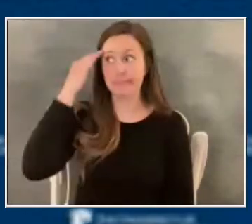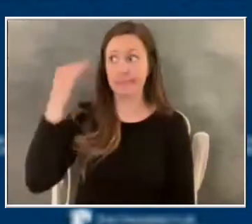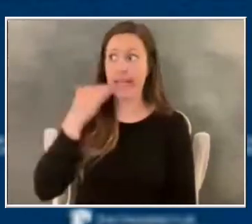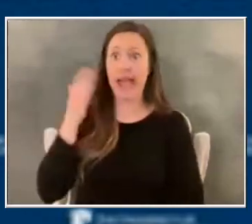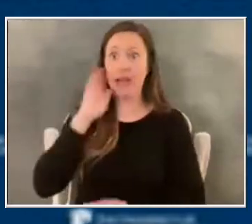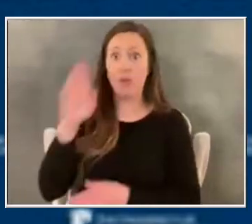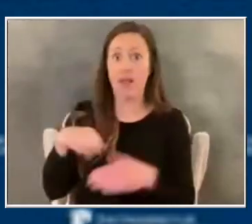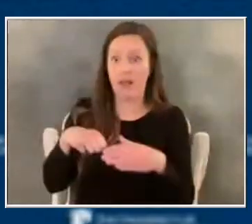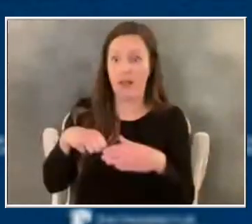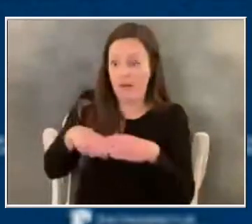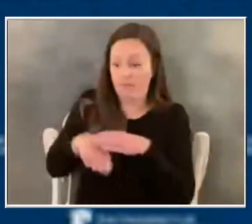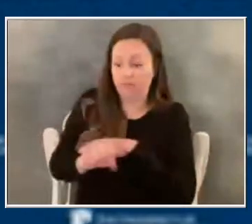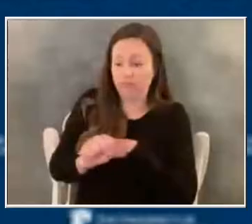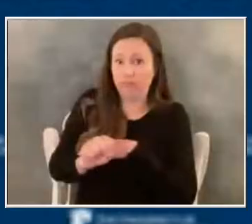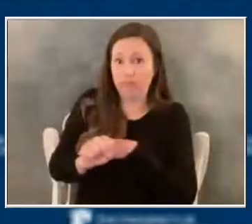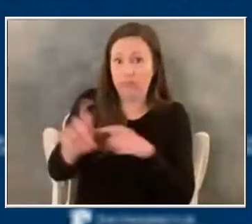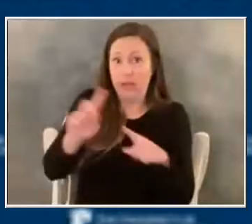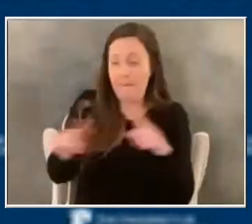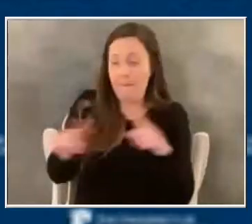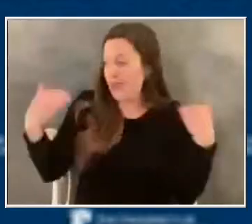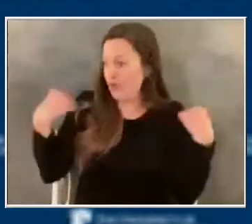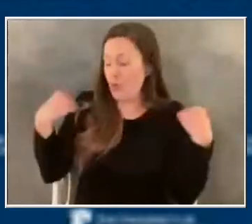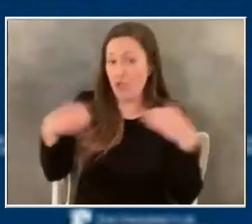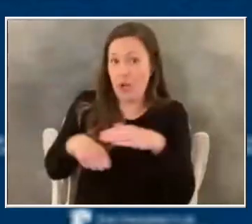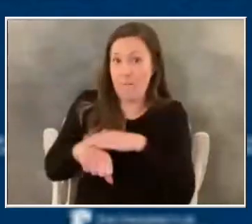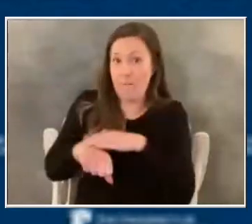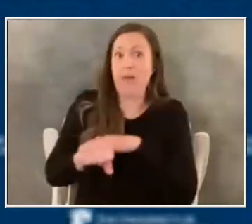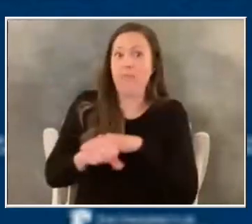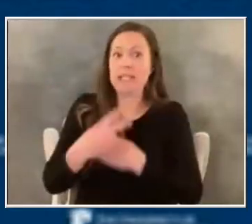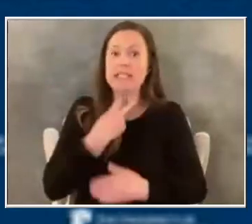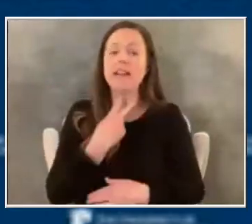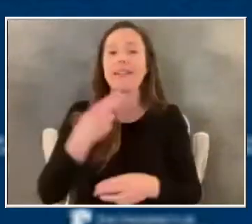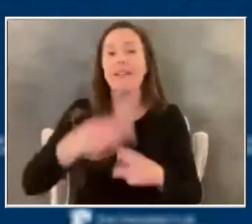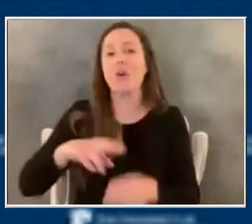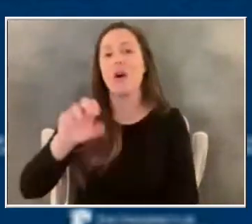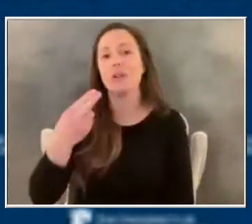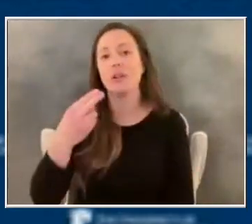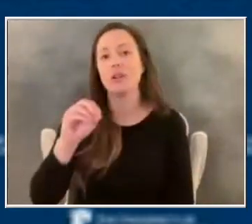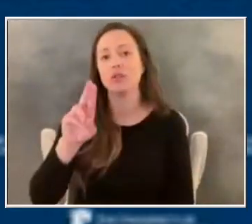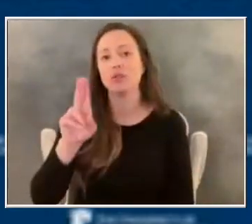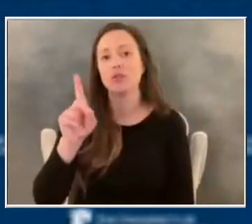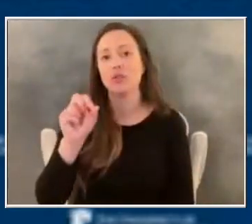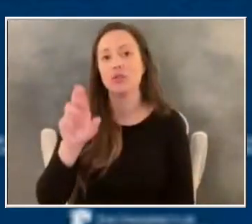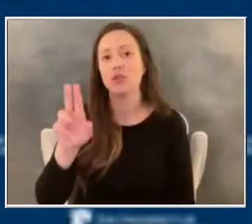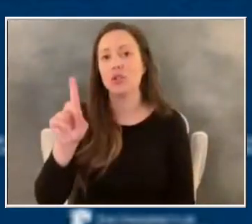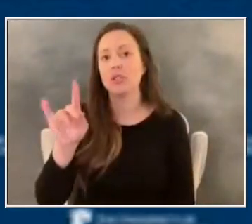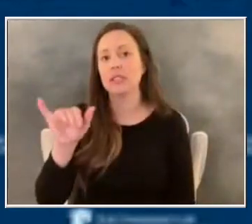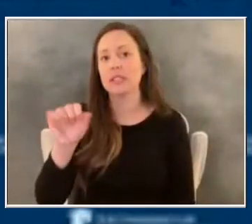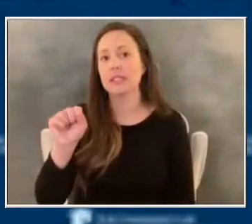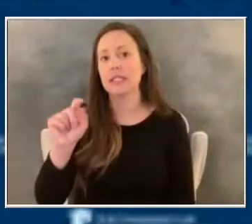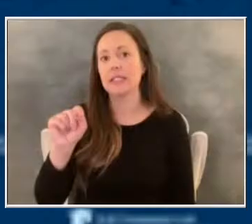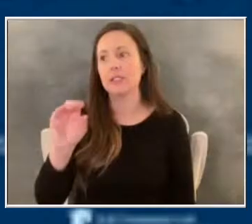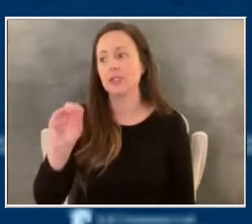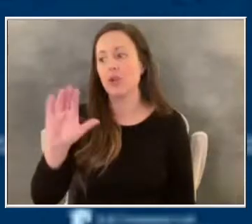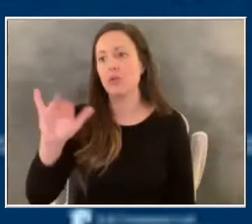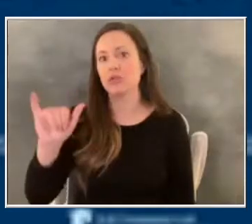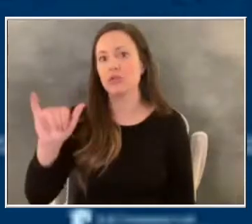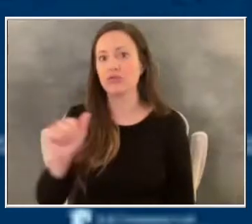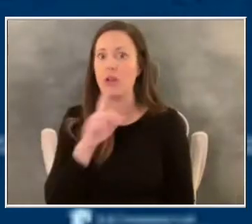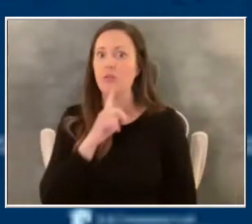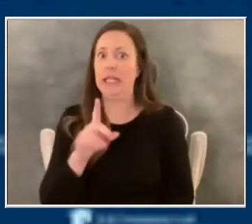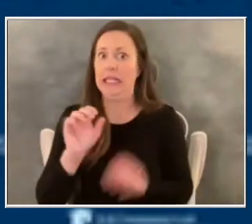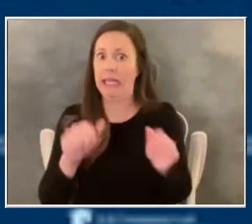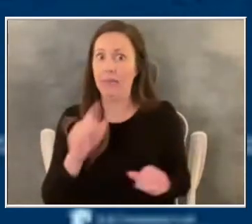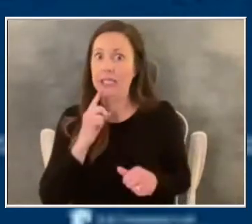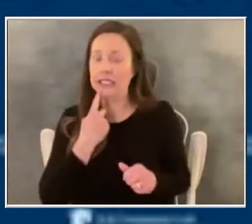don't follow. What we call shoulder dystocia. That can be quite serious and really impact both,